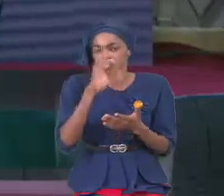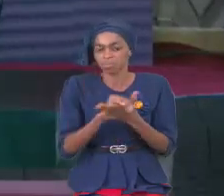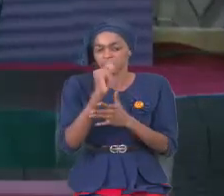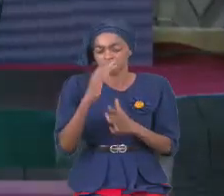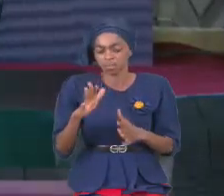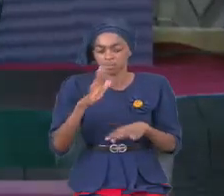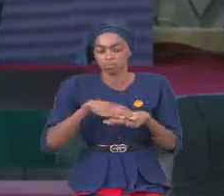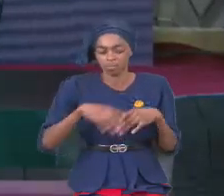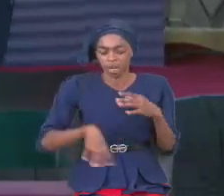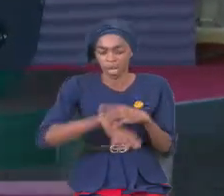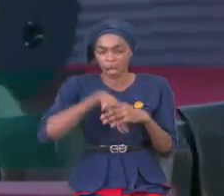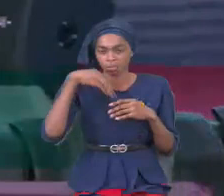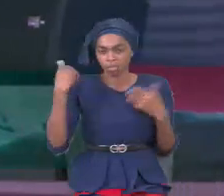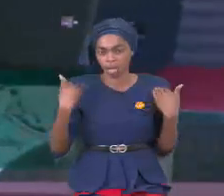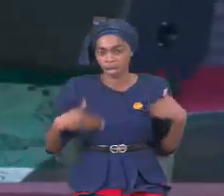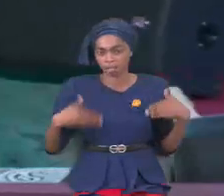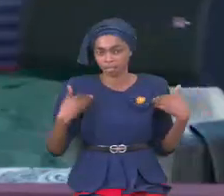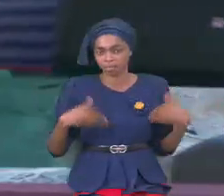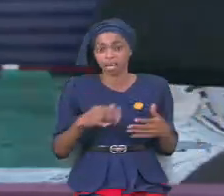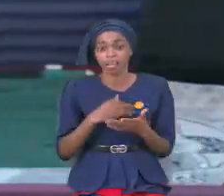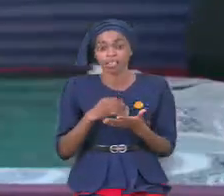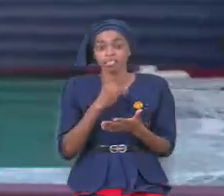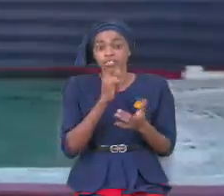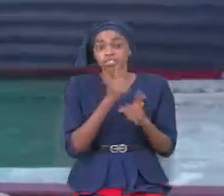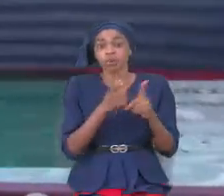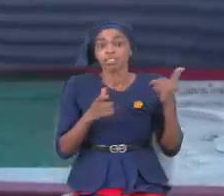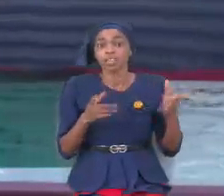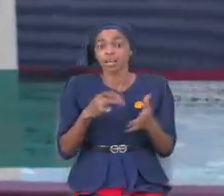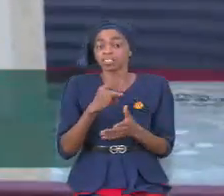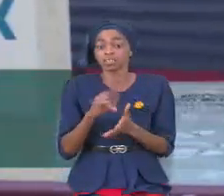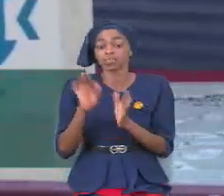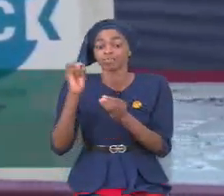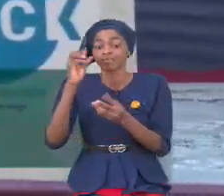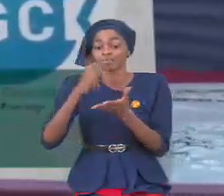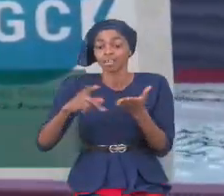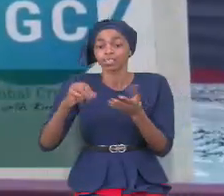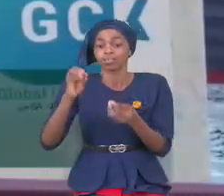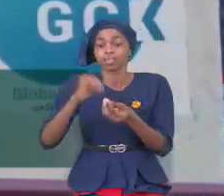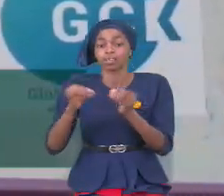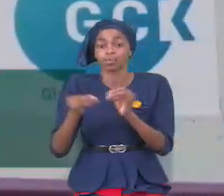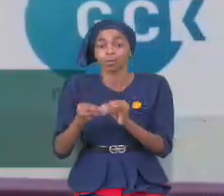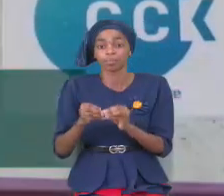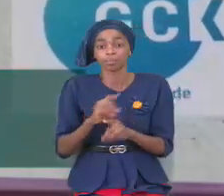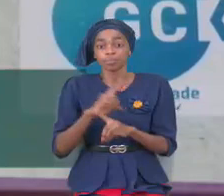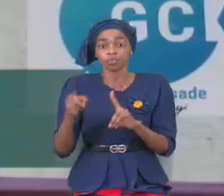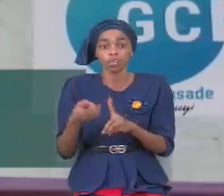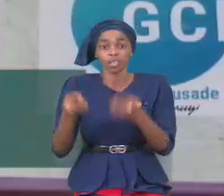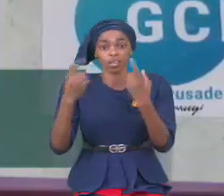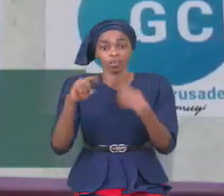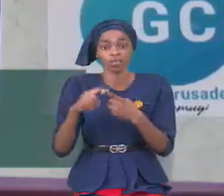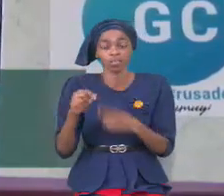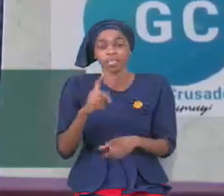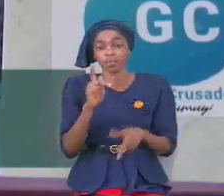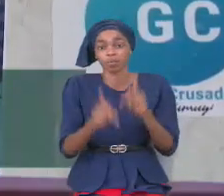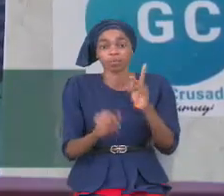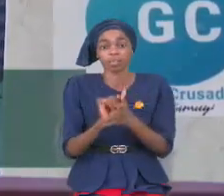he's part of the number. And when they count the people that come to the service, 1, 2, 3, it's one of them,